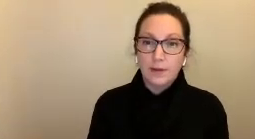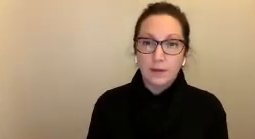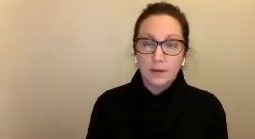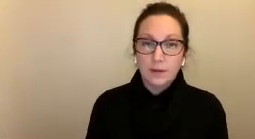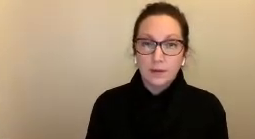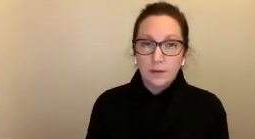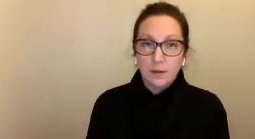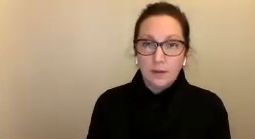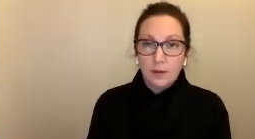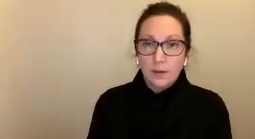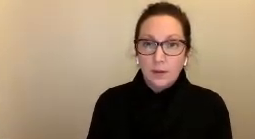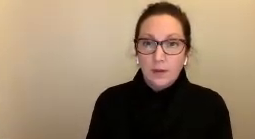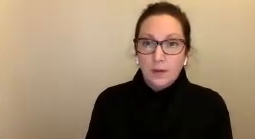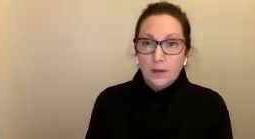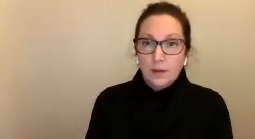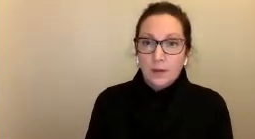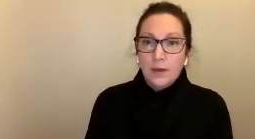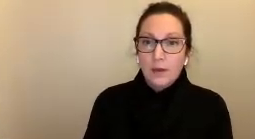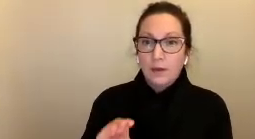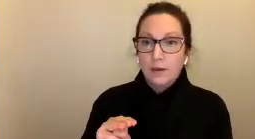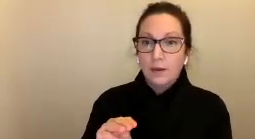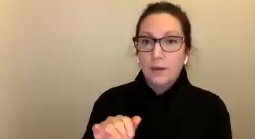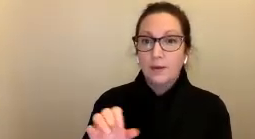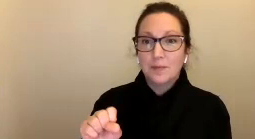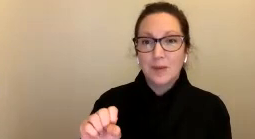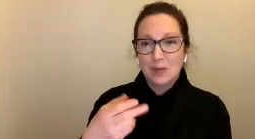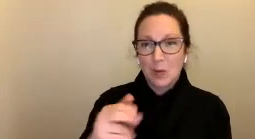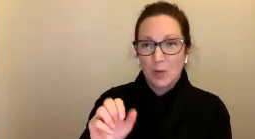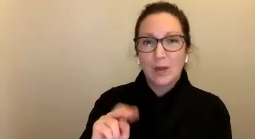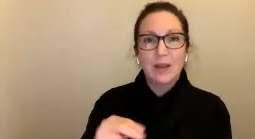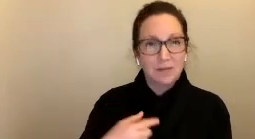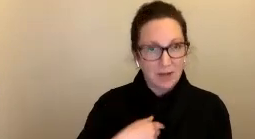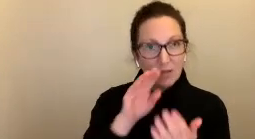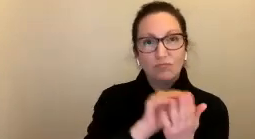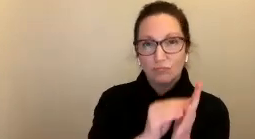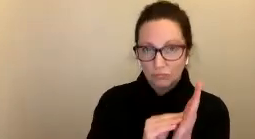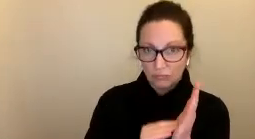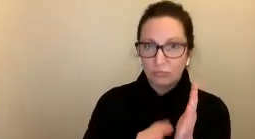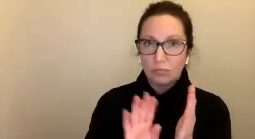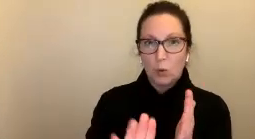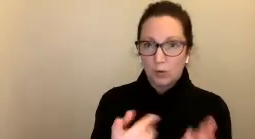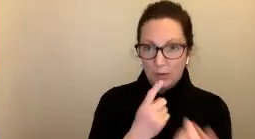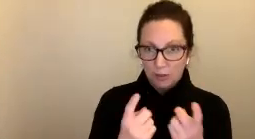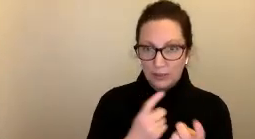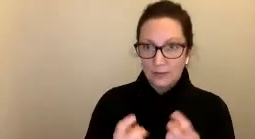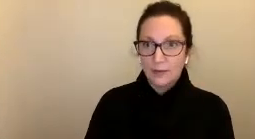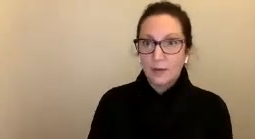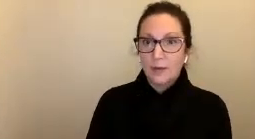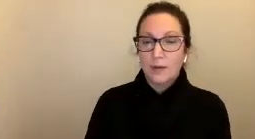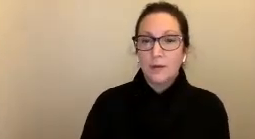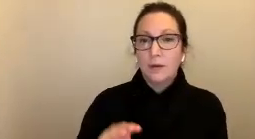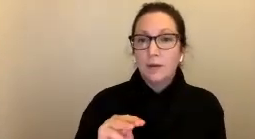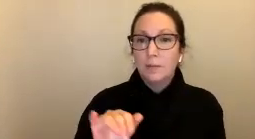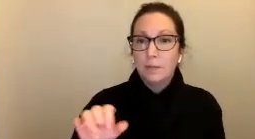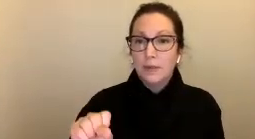Yep. Sorry, I'm writing down all of your questions. And I think on that one, it might be